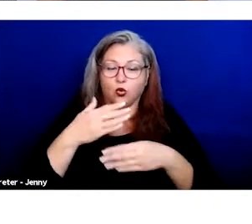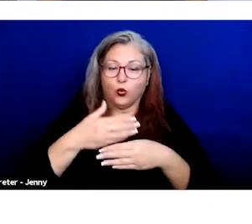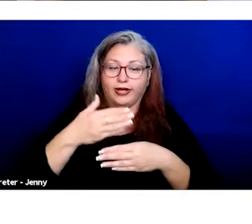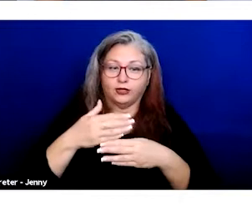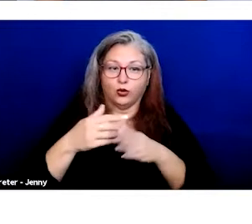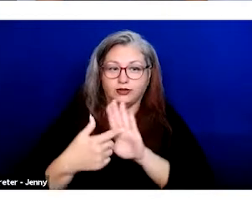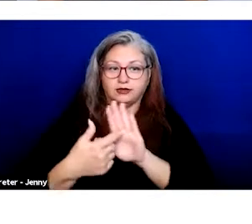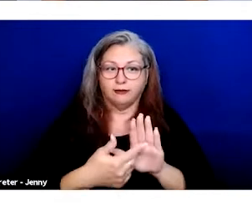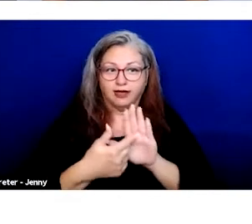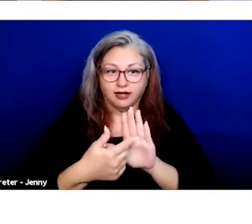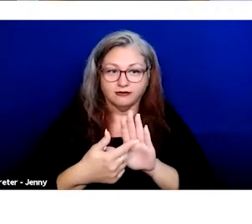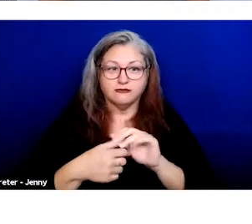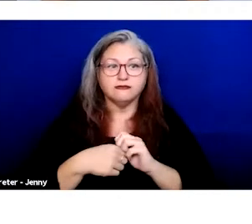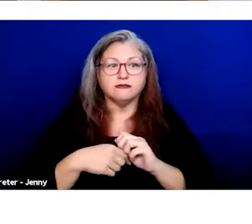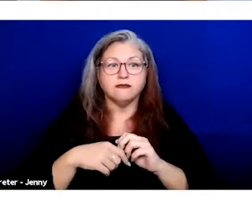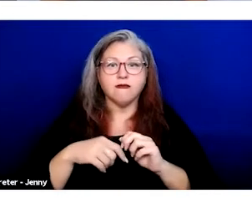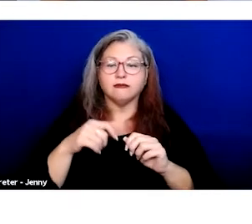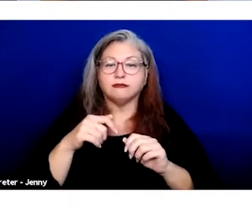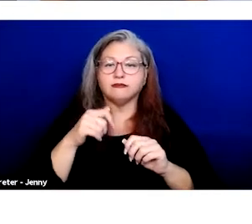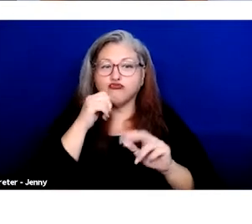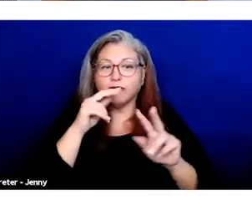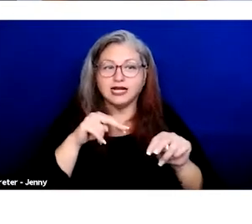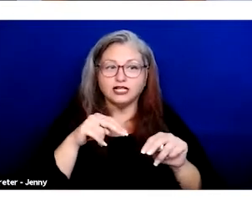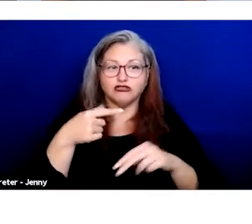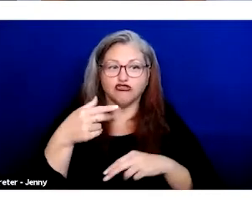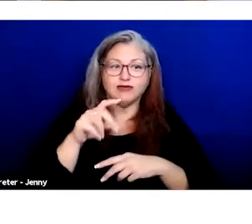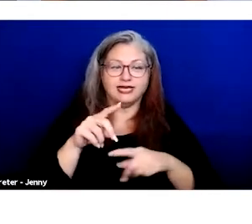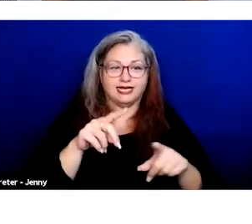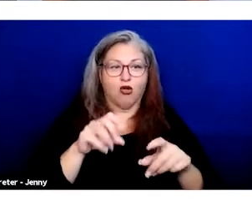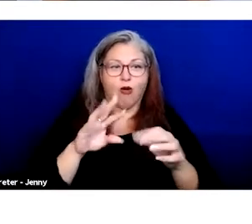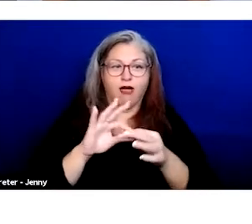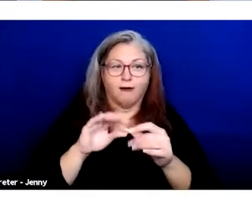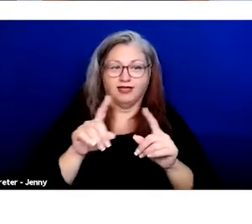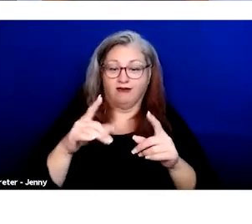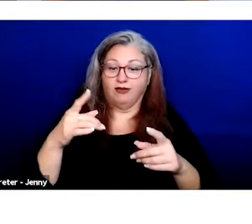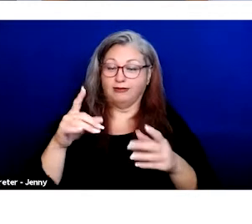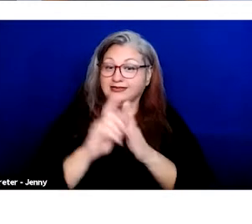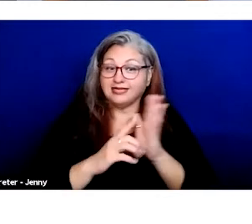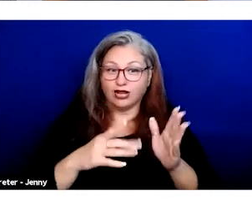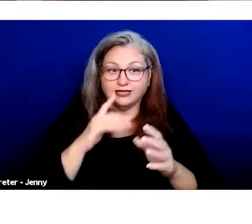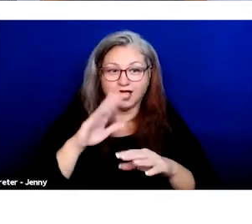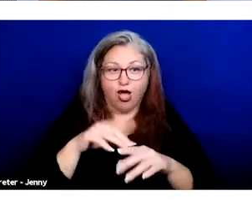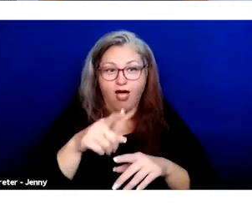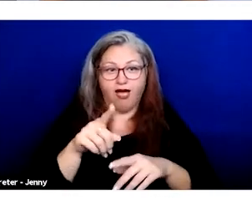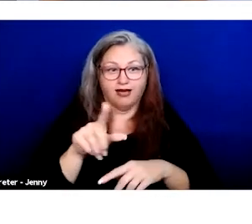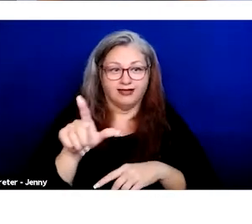display, racist screeds by a fashion designer, that's on the left